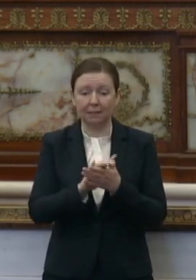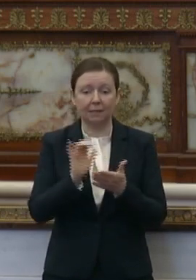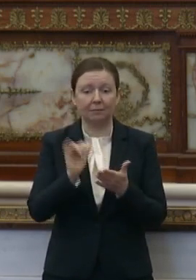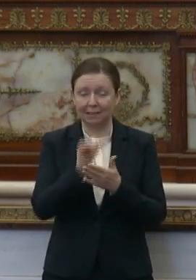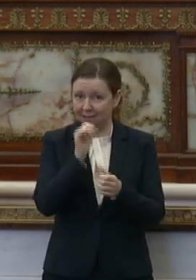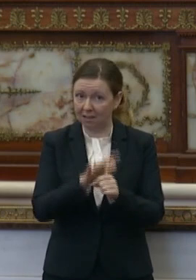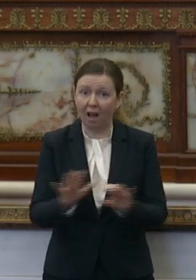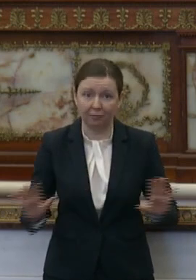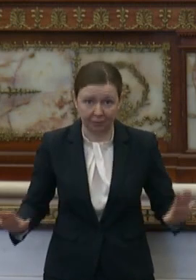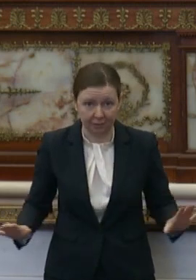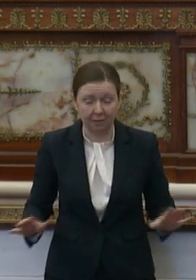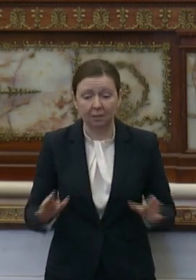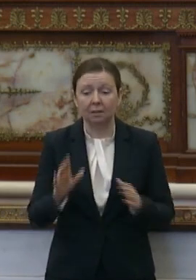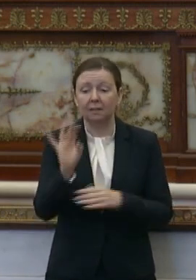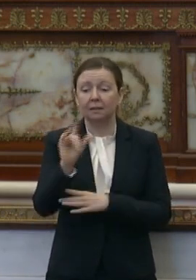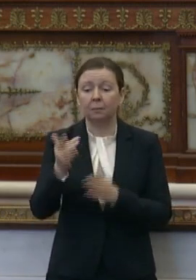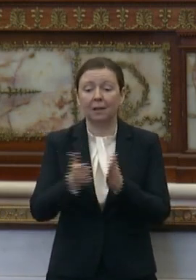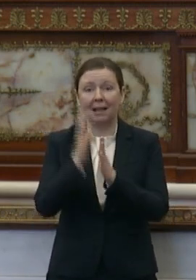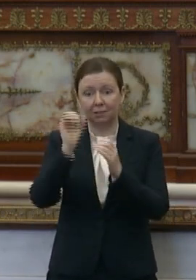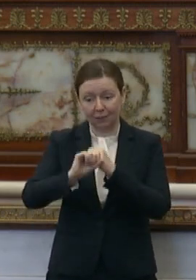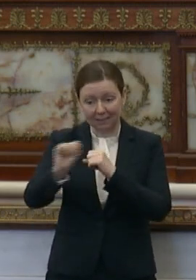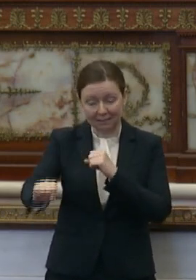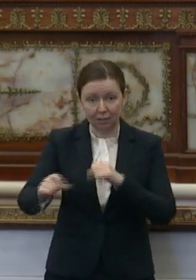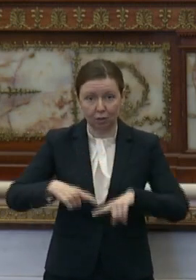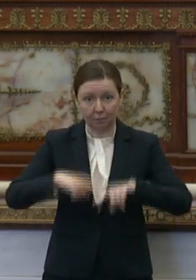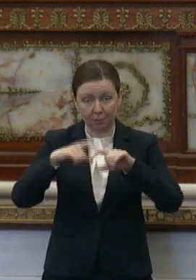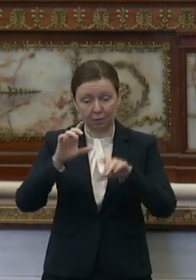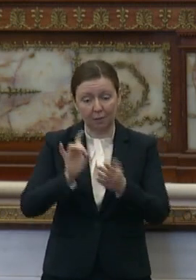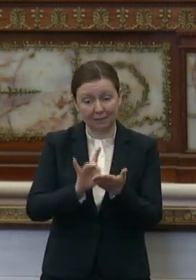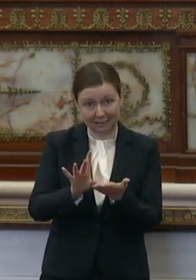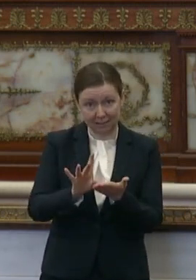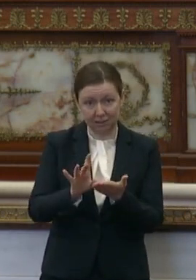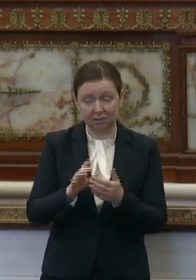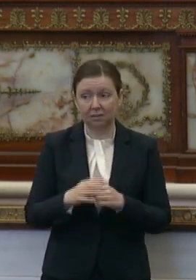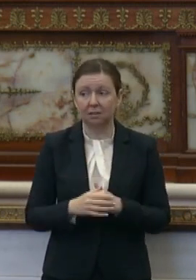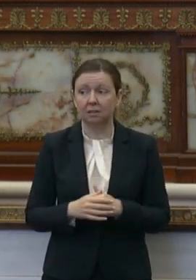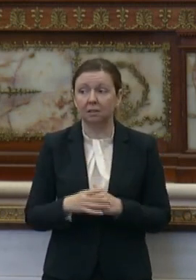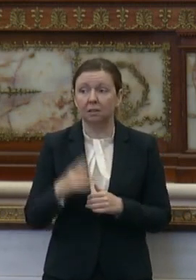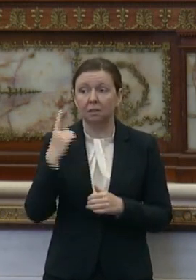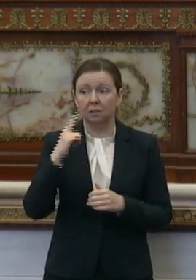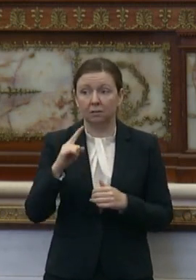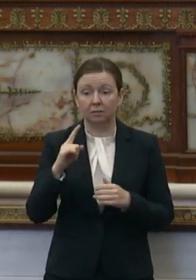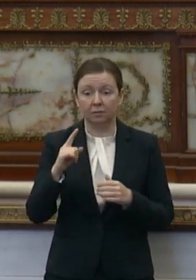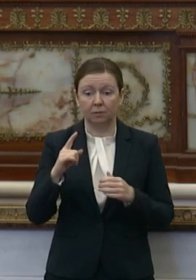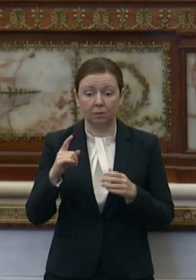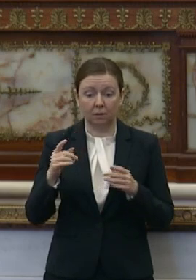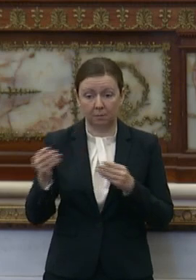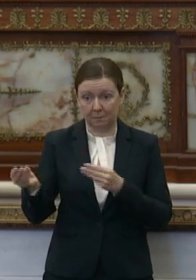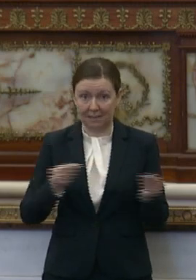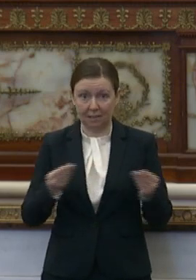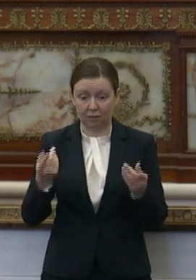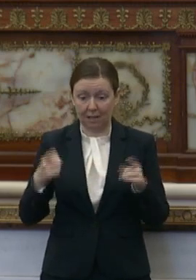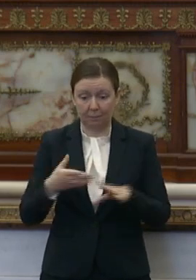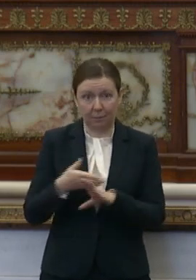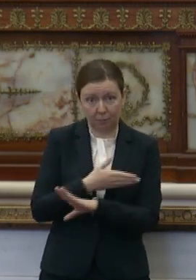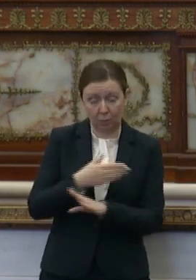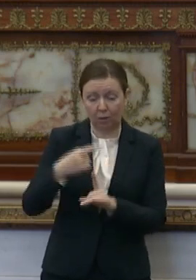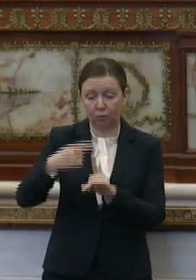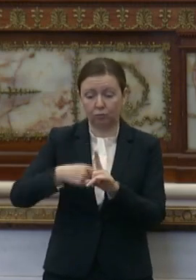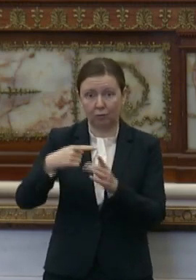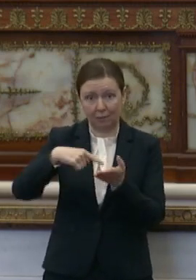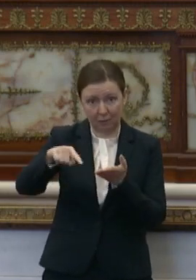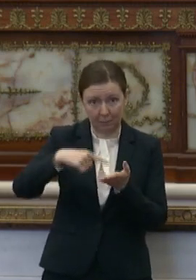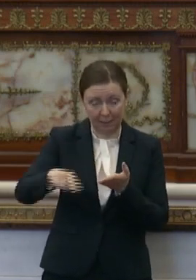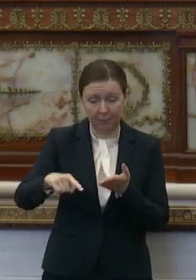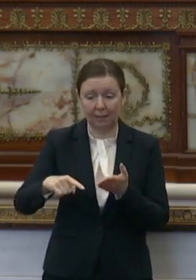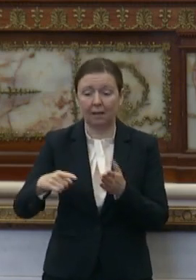enough. The bill asks for an extension of the moratorium on evictions, for mediations prior to evictions, rent repayment plans, and the waiver